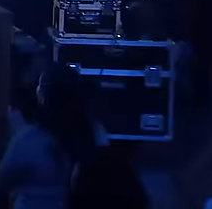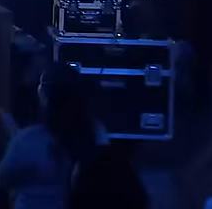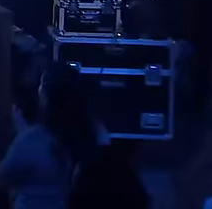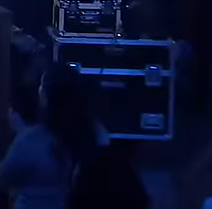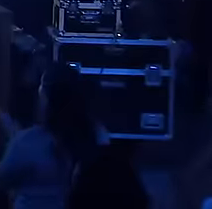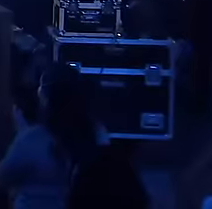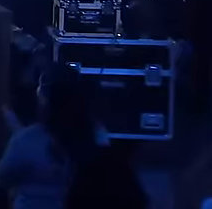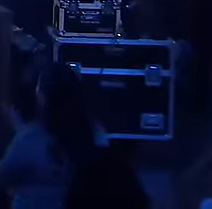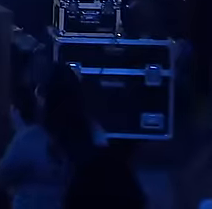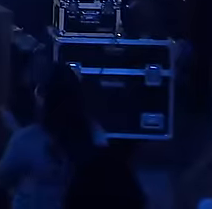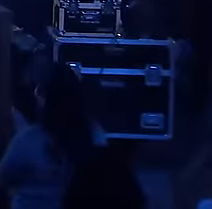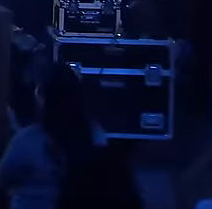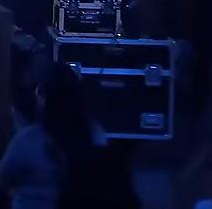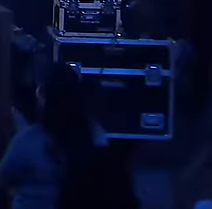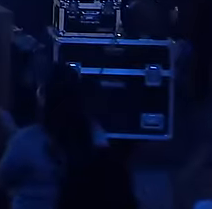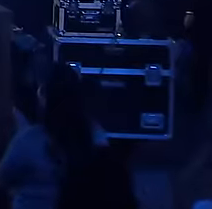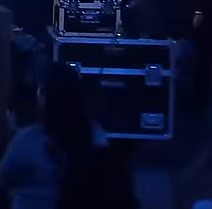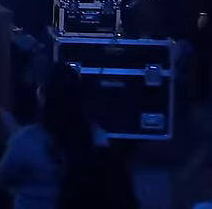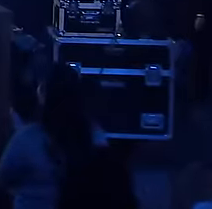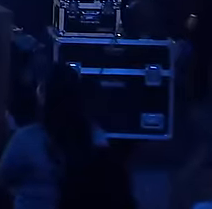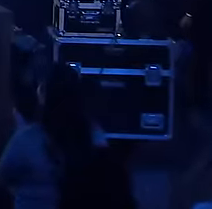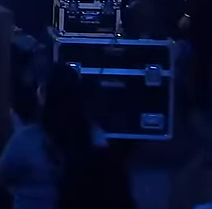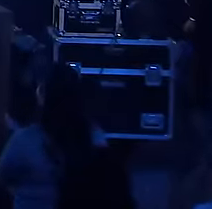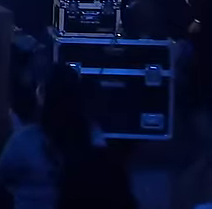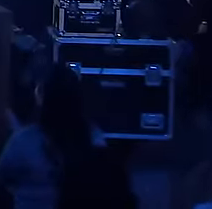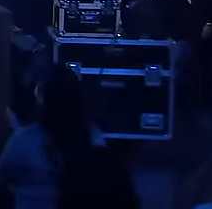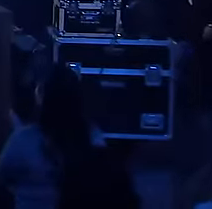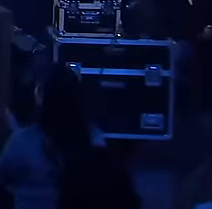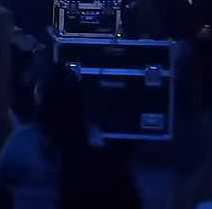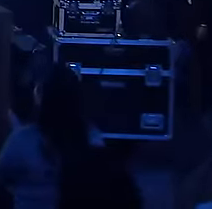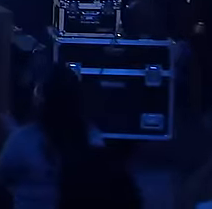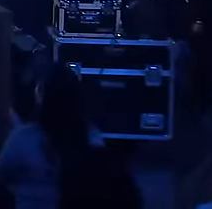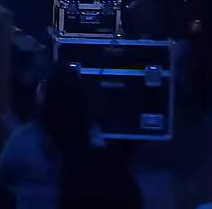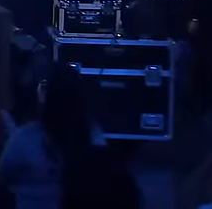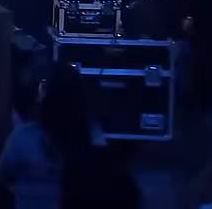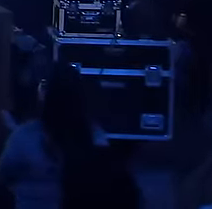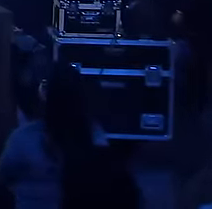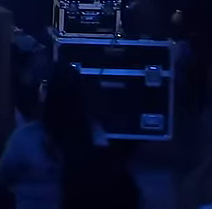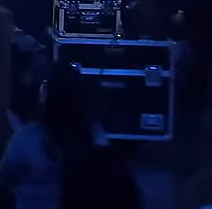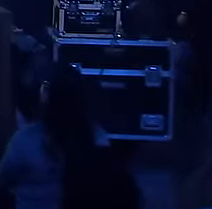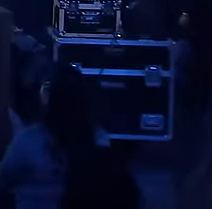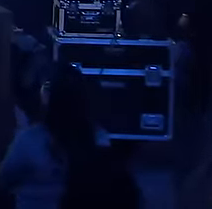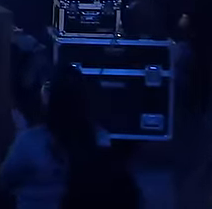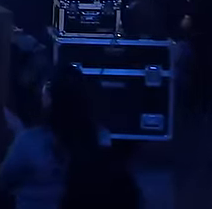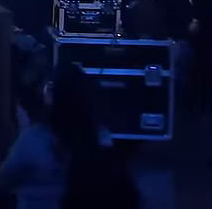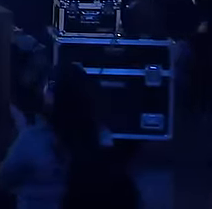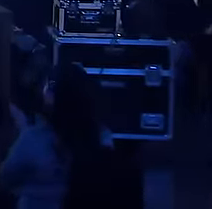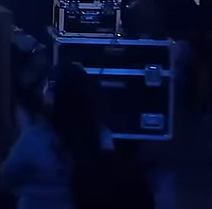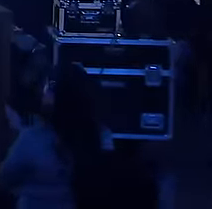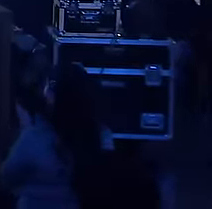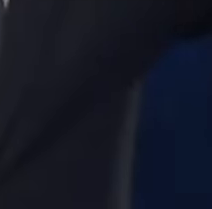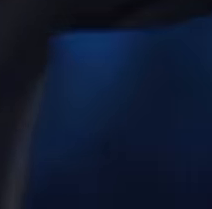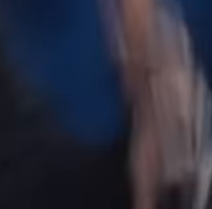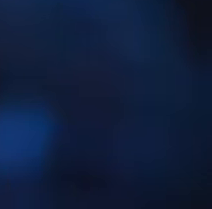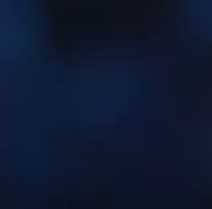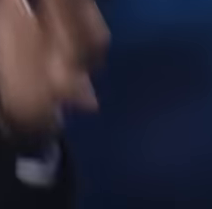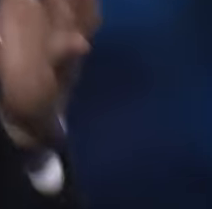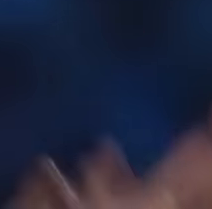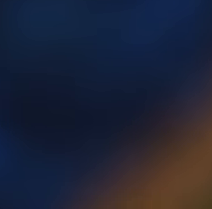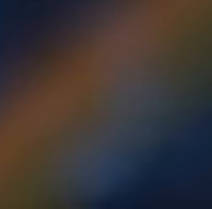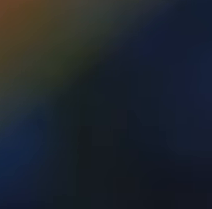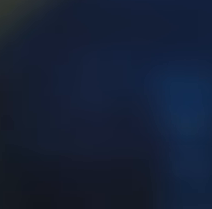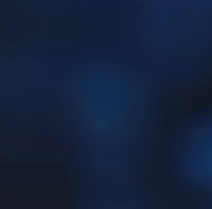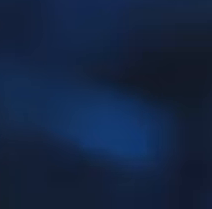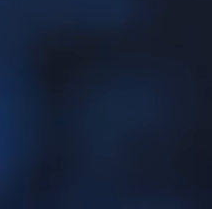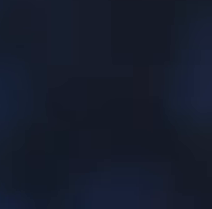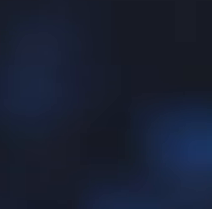a adorar. I came to al worship. Príncipe de Paz. The Prince of Peace. Yo no vengo a esperar. I didn't come to wait. Yo vengo a recibirlo. I came